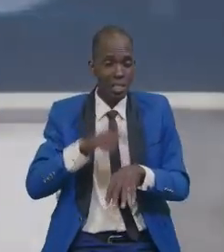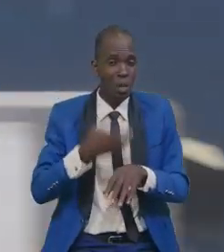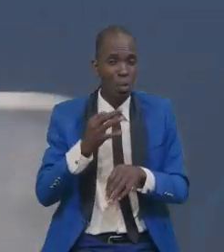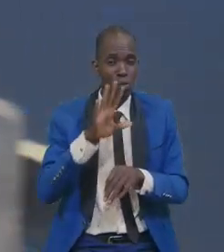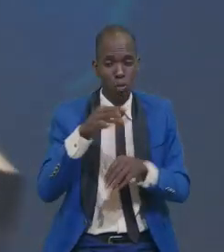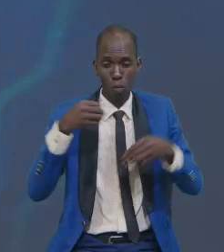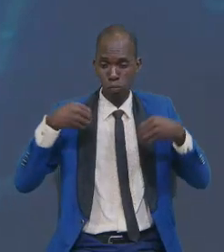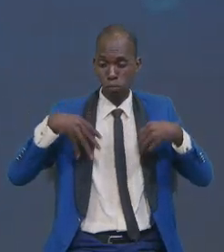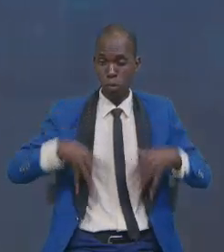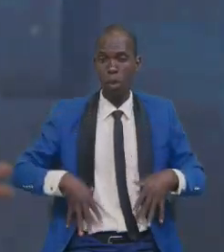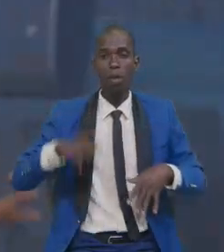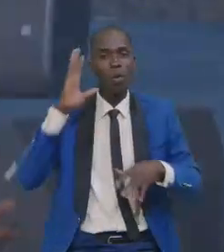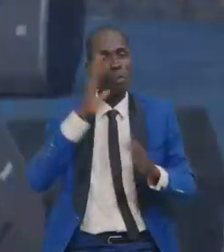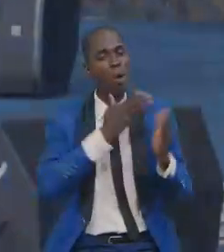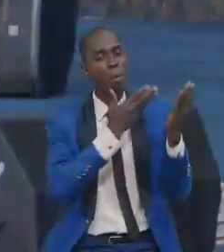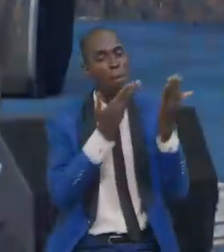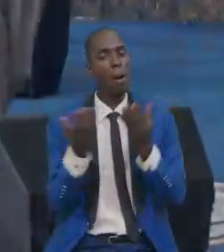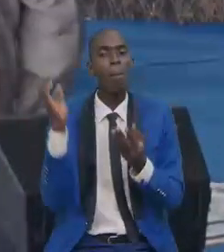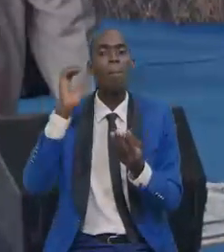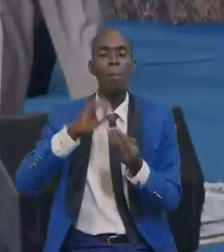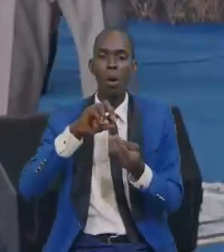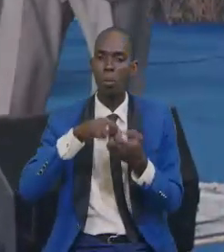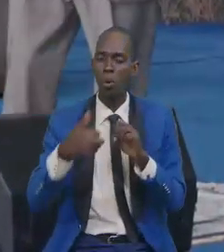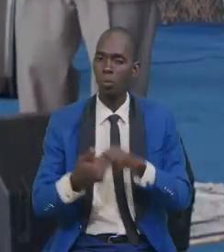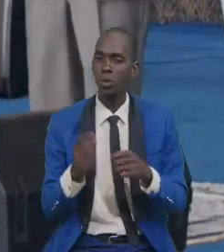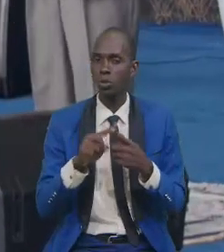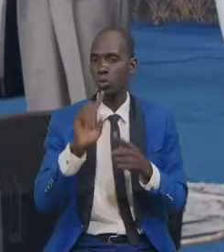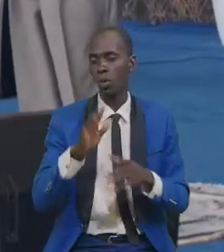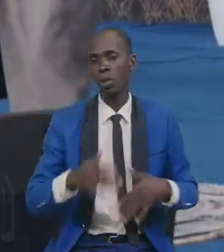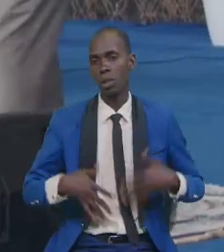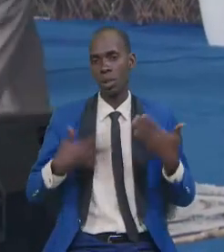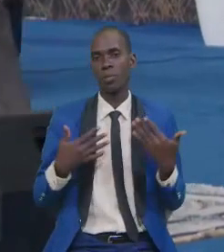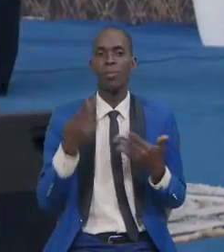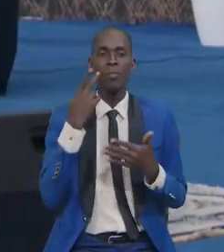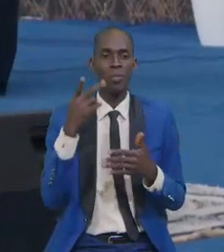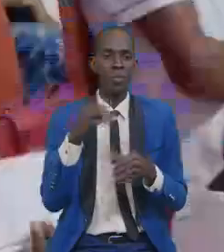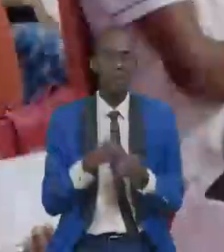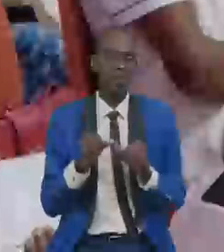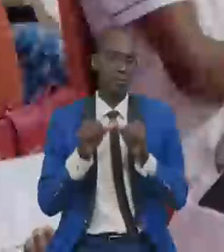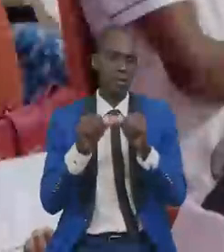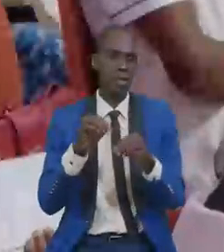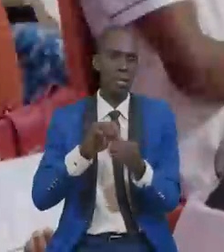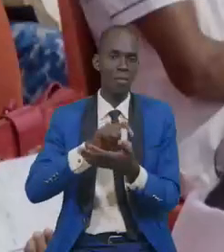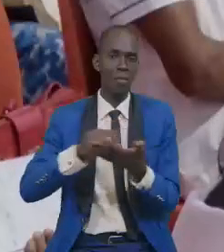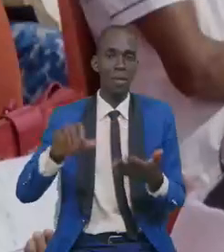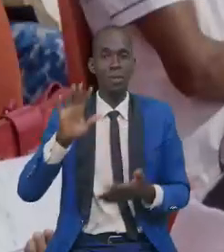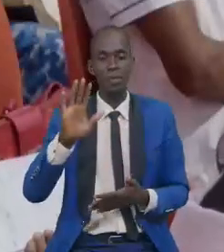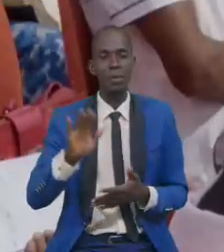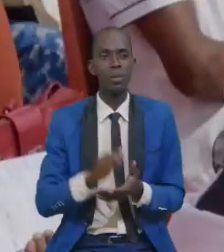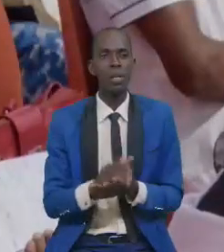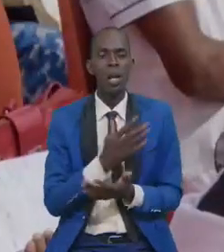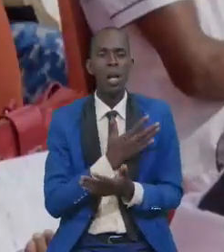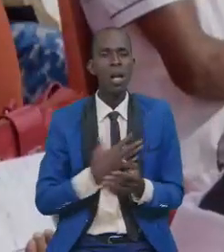to greater problem in life. Look at verse 5. In verse 5 it says, and the